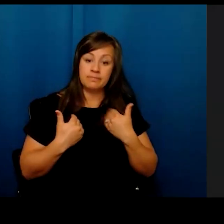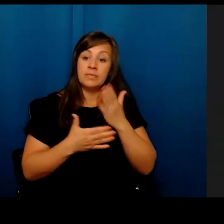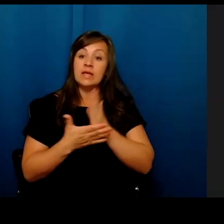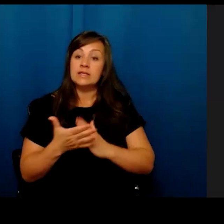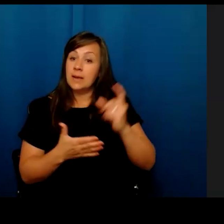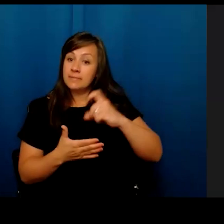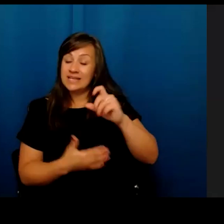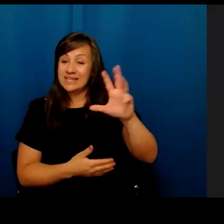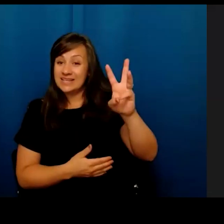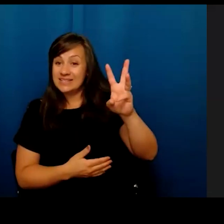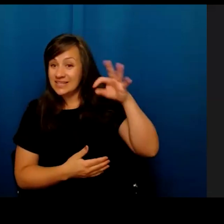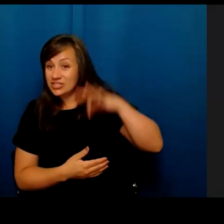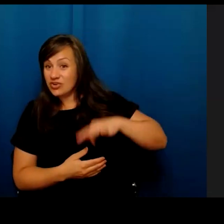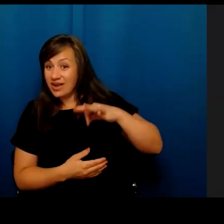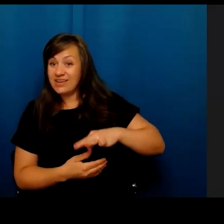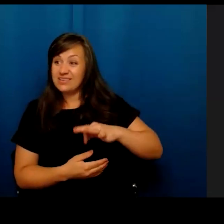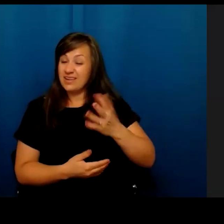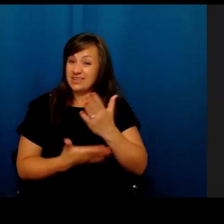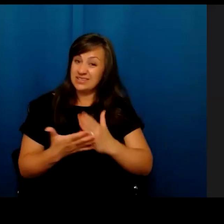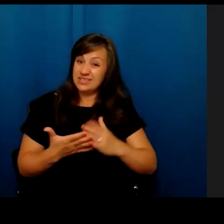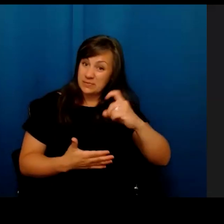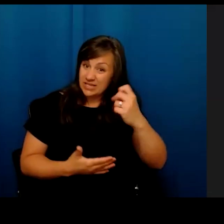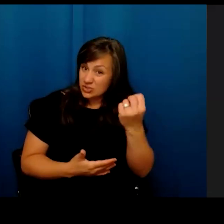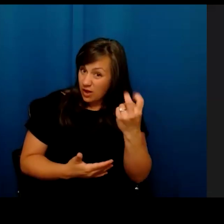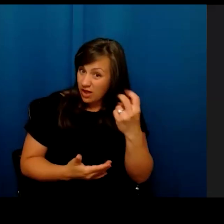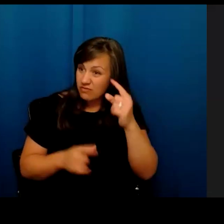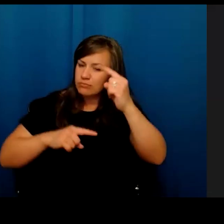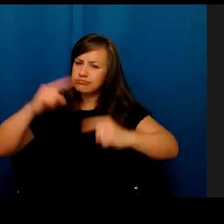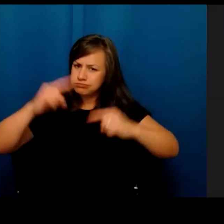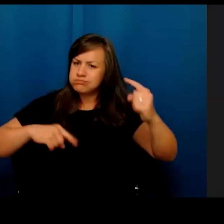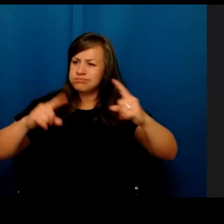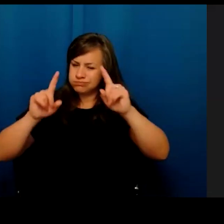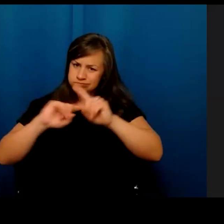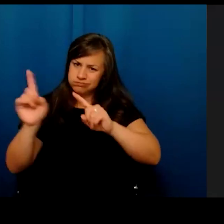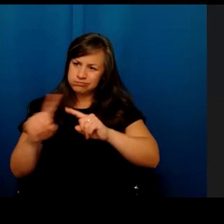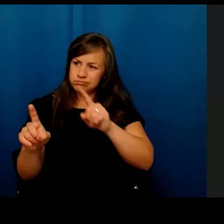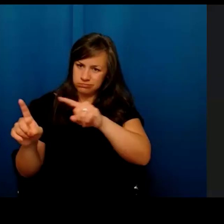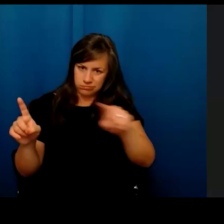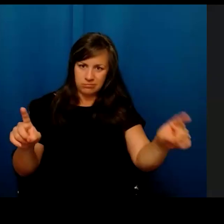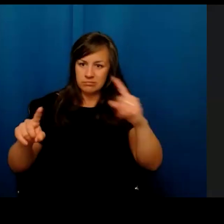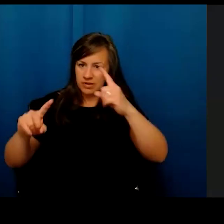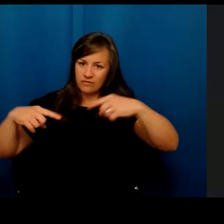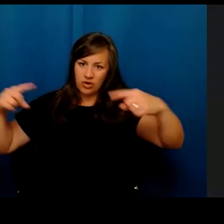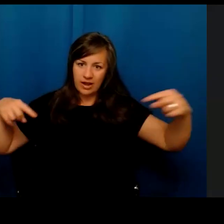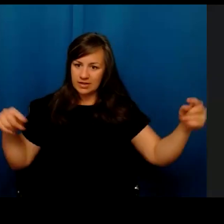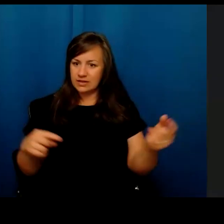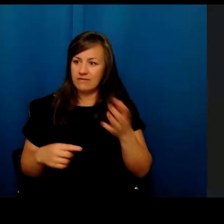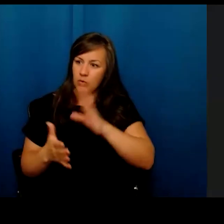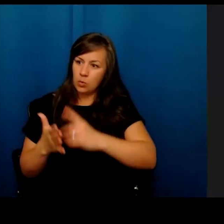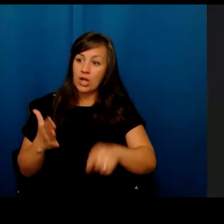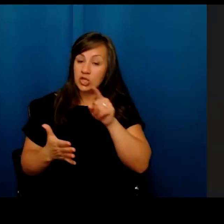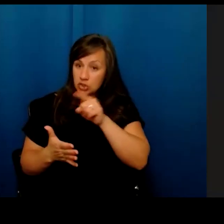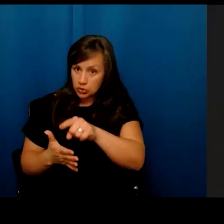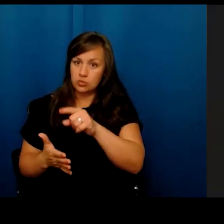college options. Others might need 12. So you really need to look at your own DegreeWorks and see